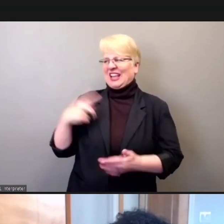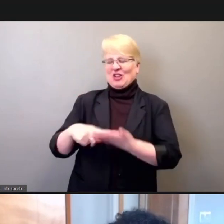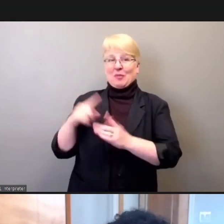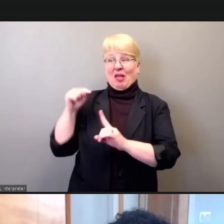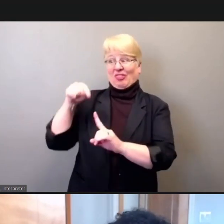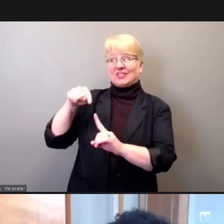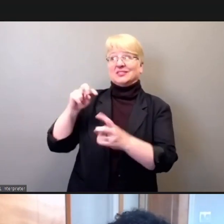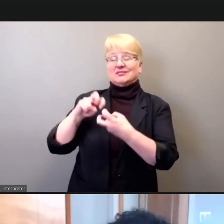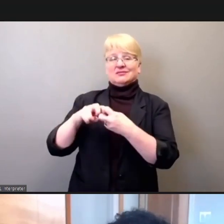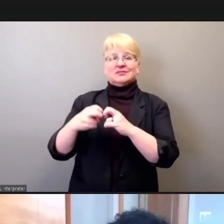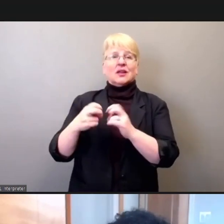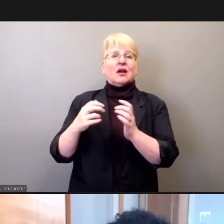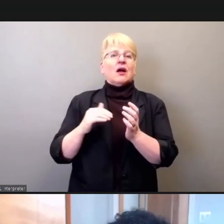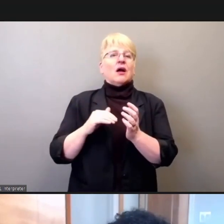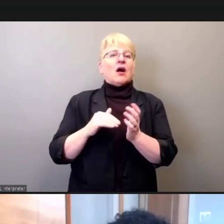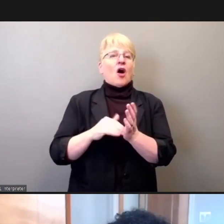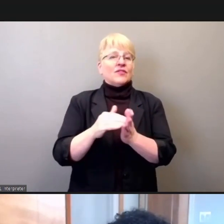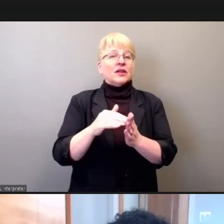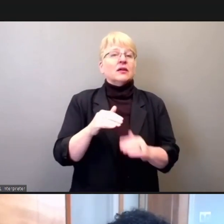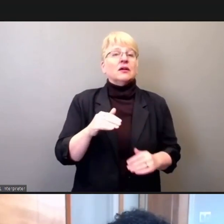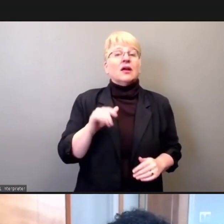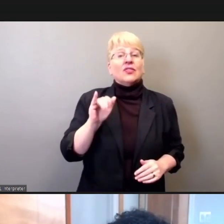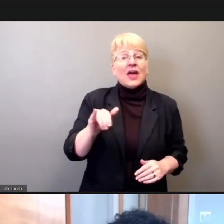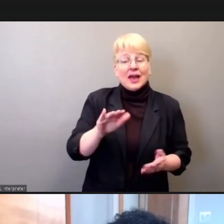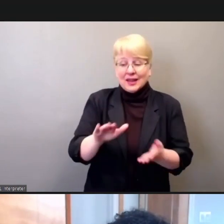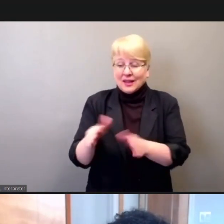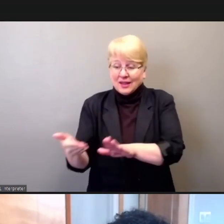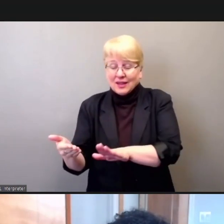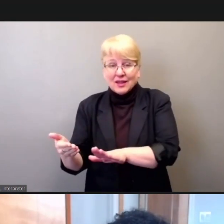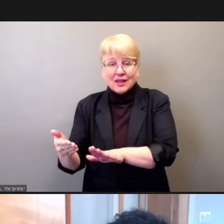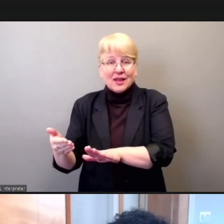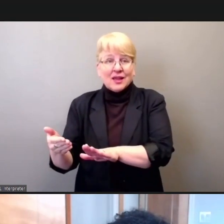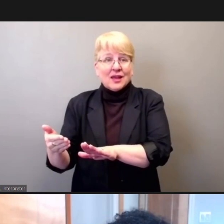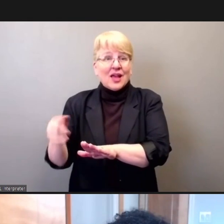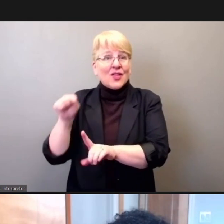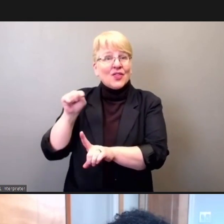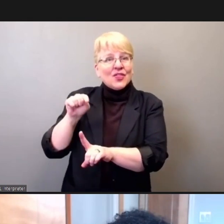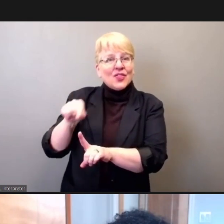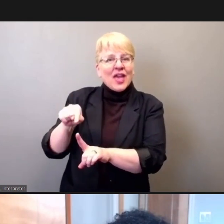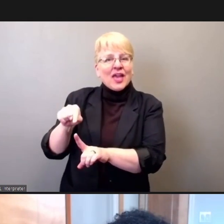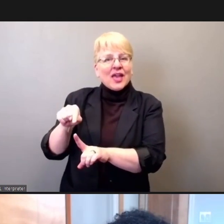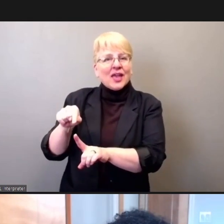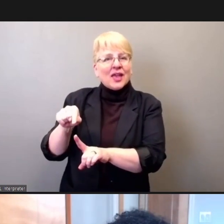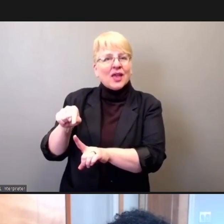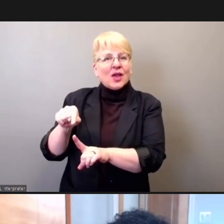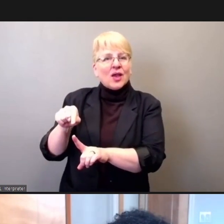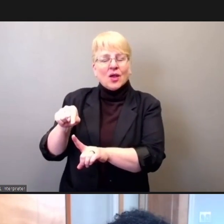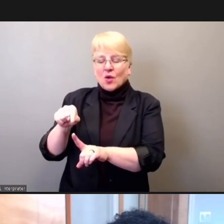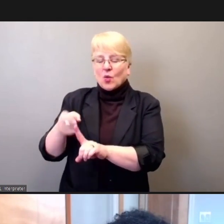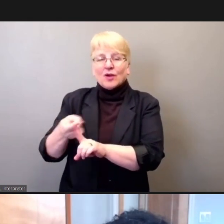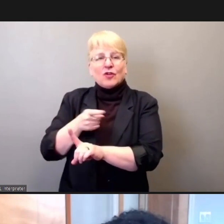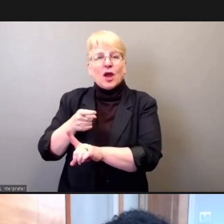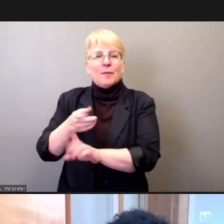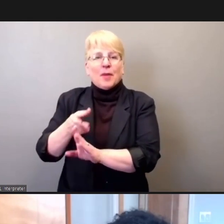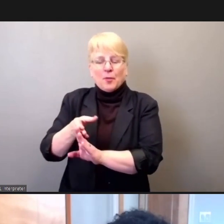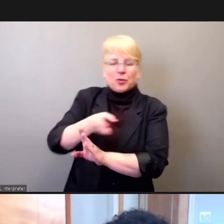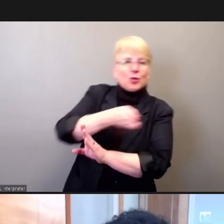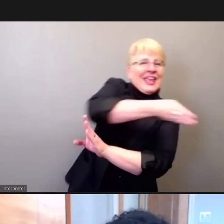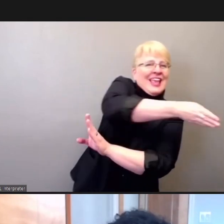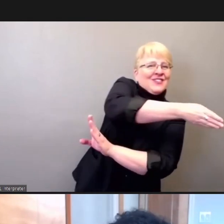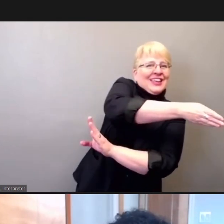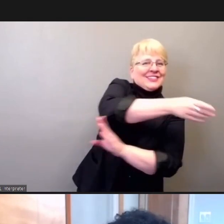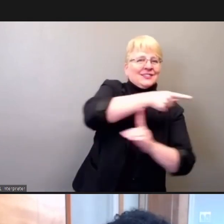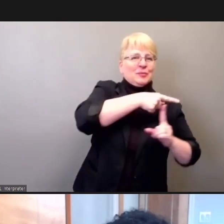particular relate to cases that were and increases from earlier, right? It's like a 2-week